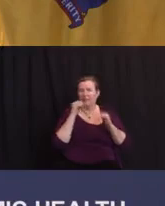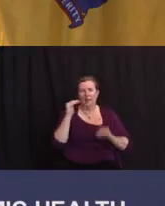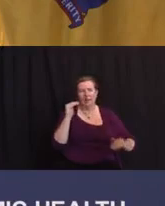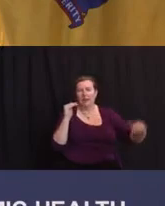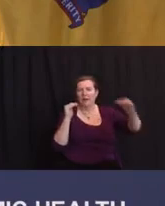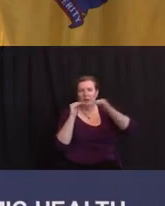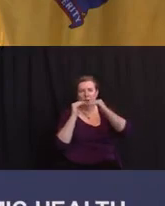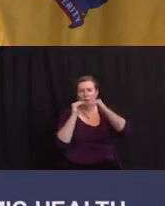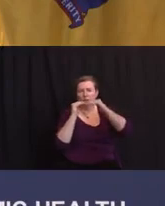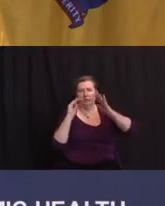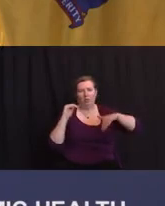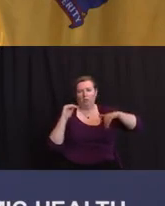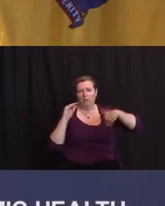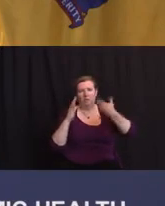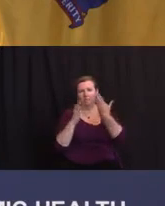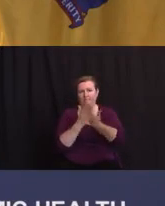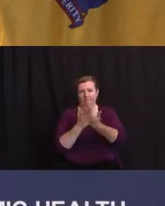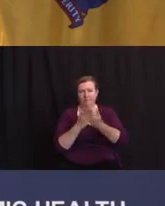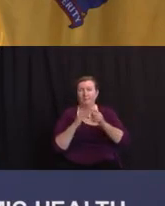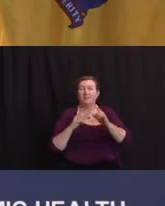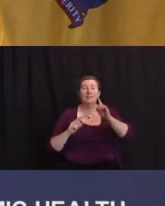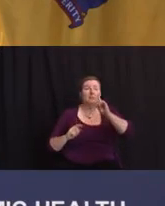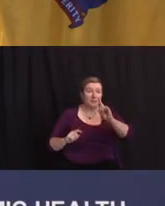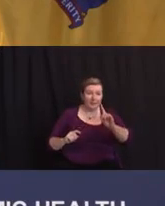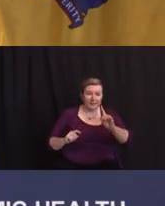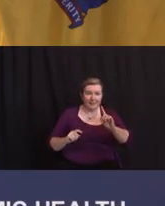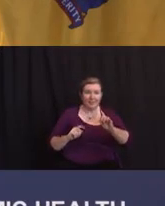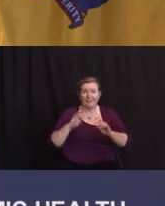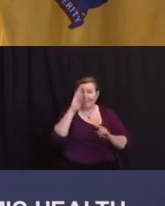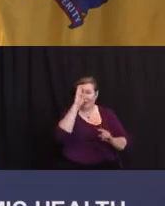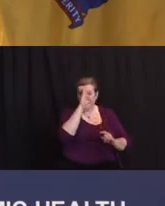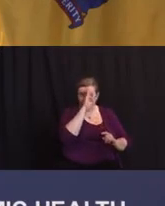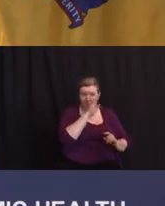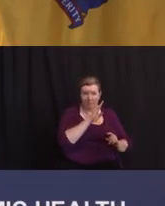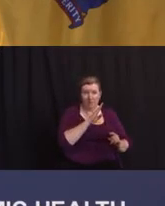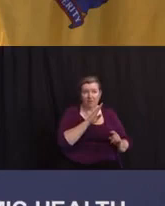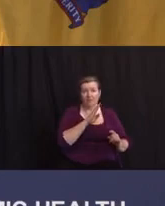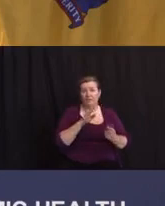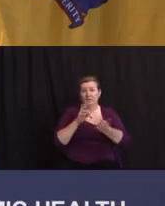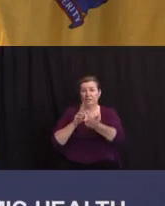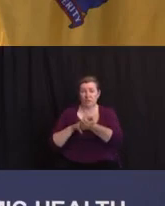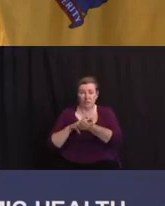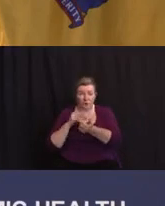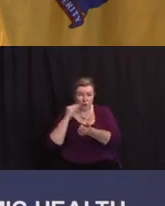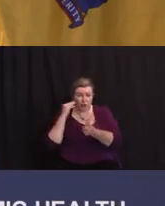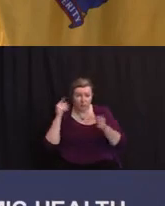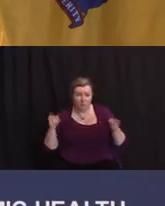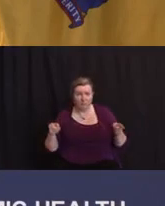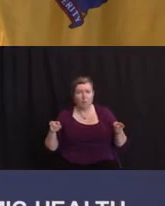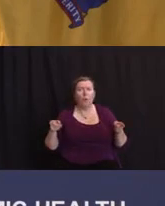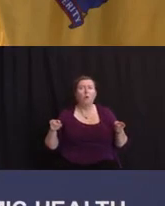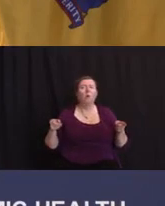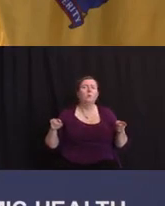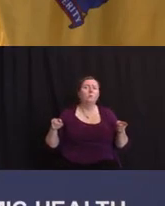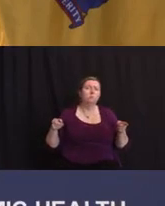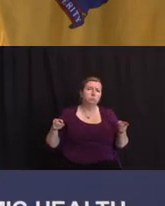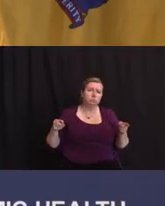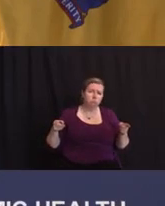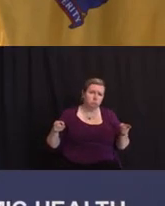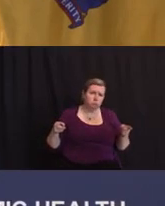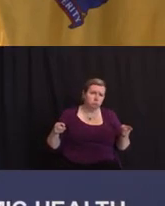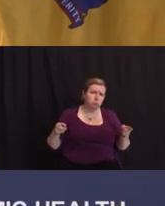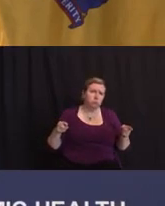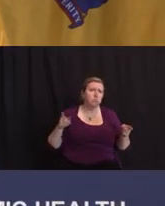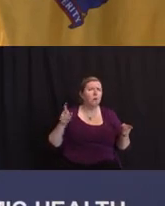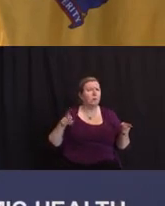you run a hospital or you run a nursing home. And I think in communities like that, I think we have to be open-minded